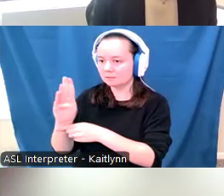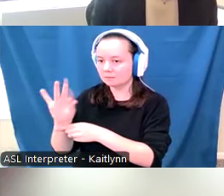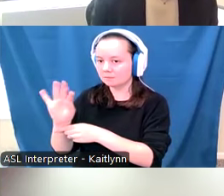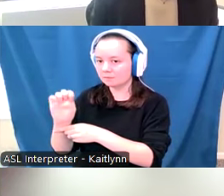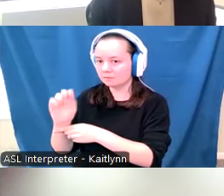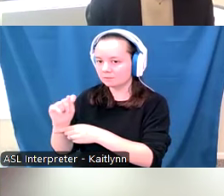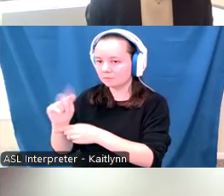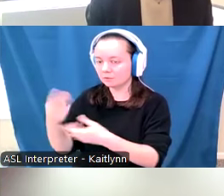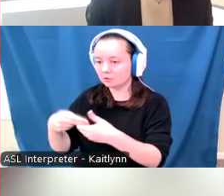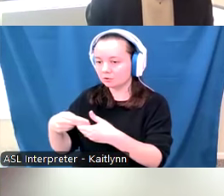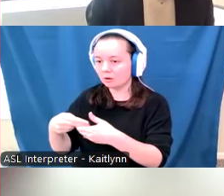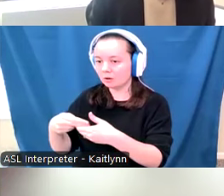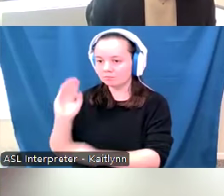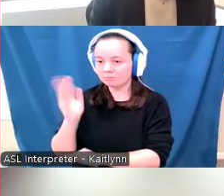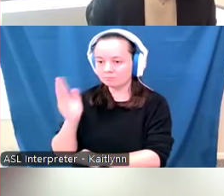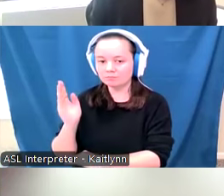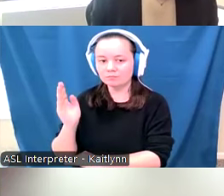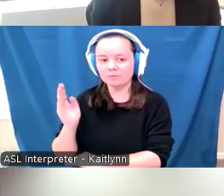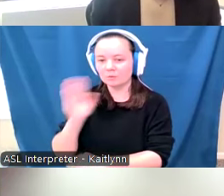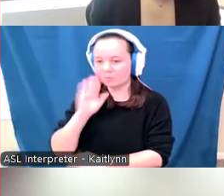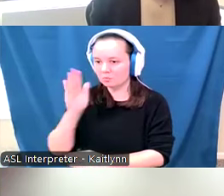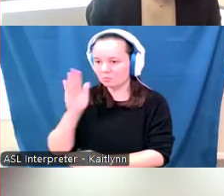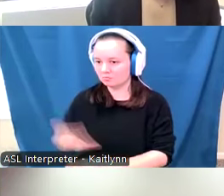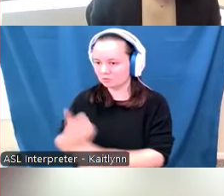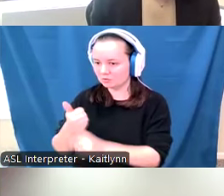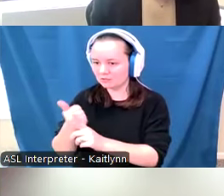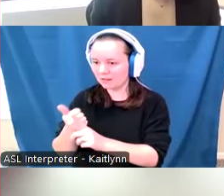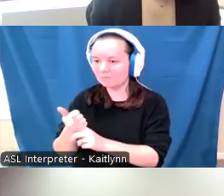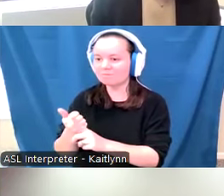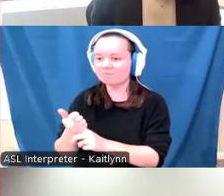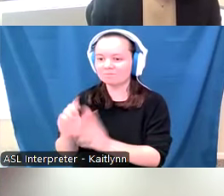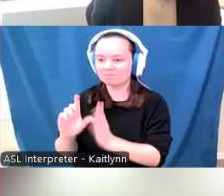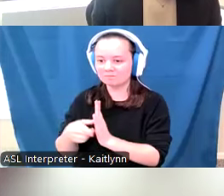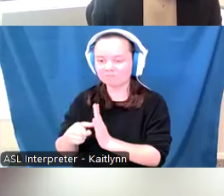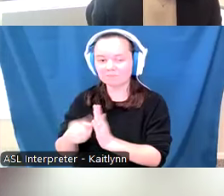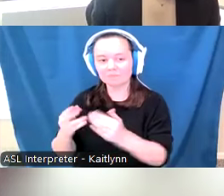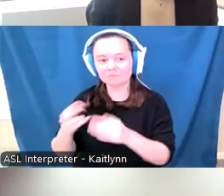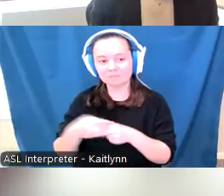introduce herself when I hand off during the presentation. Next slide, please.